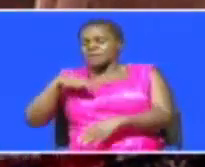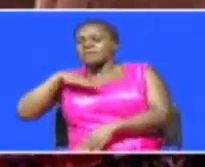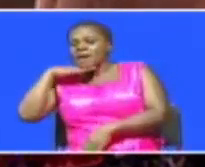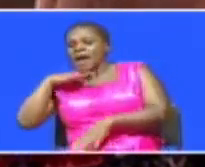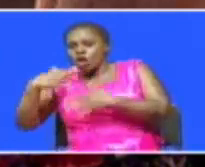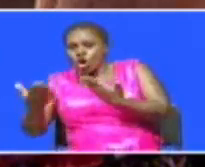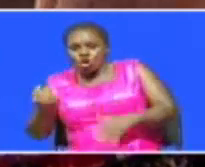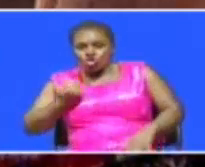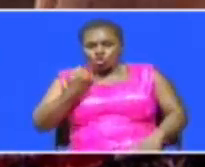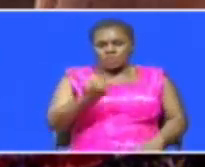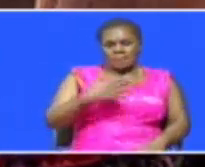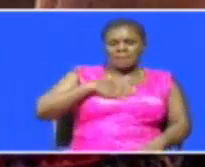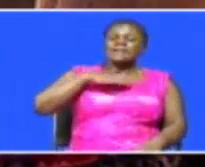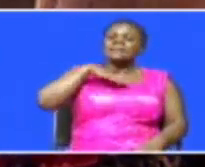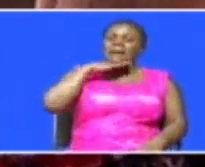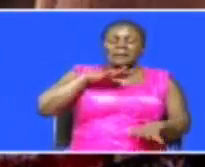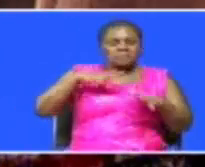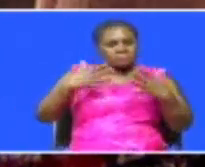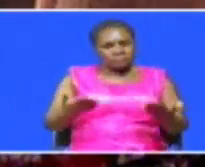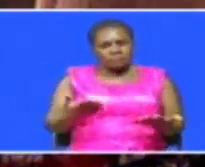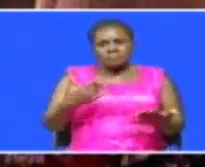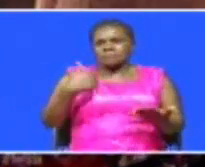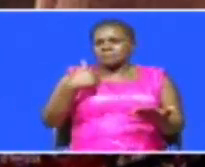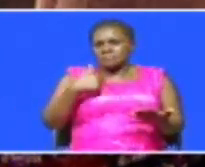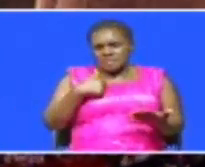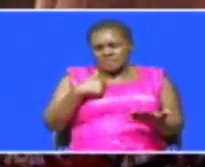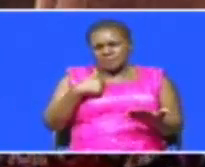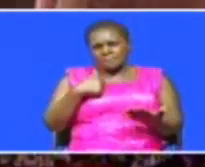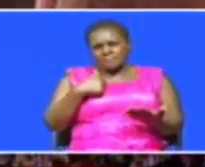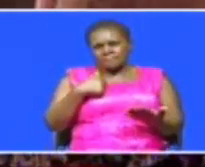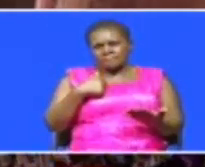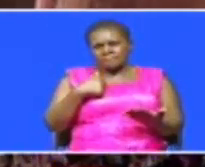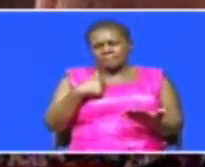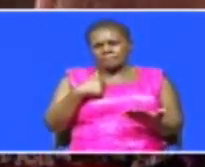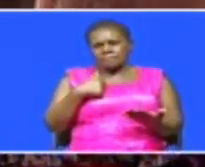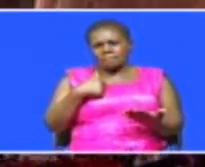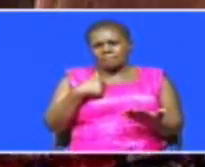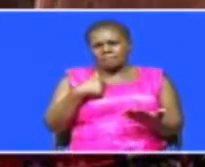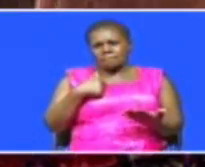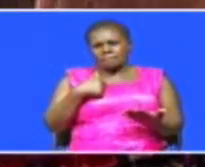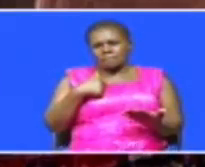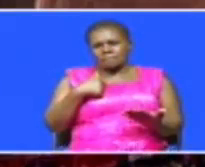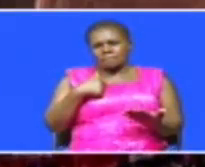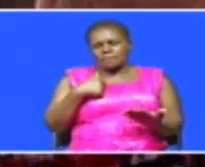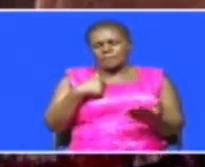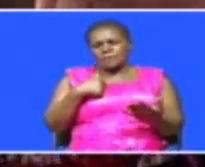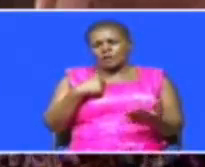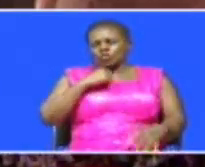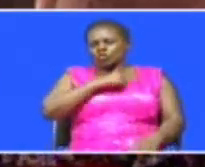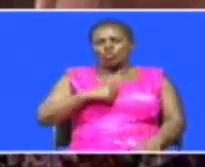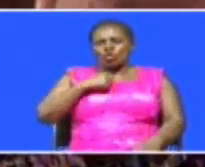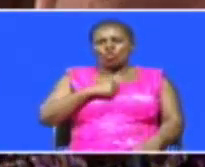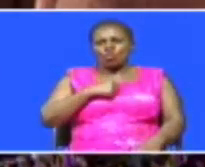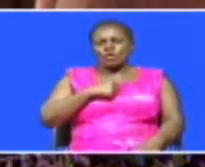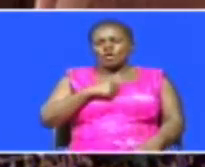child, you know? So I empathize with those families who lost their loved ones. And for that